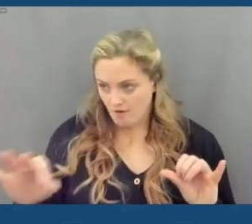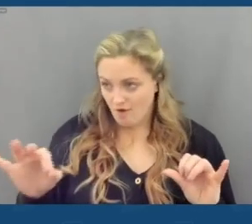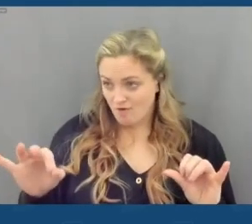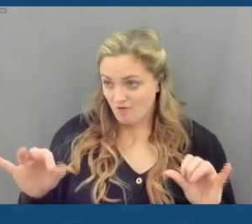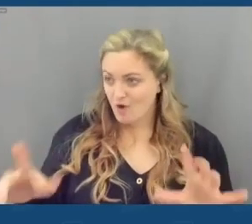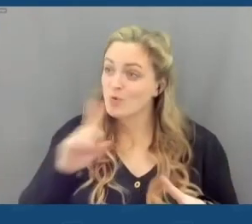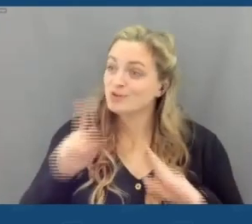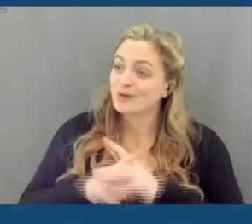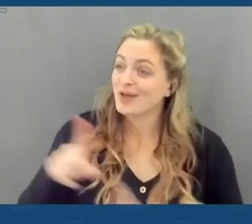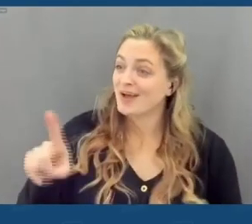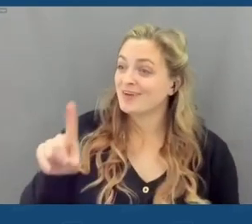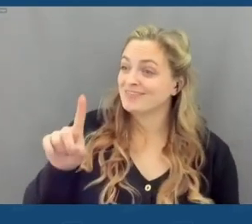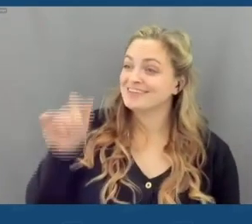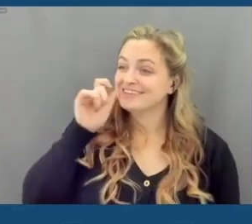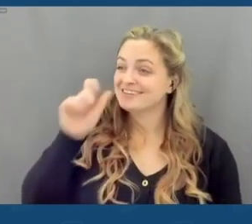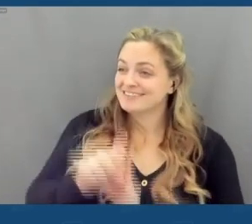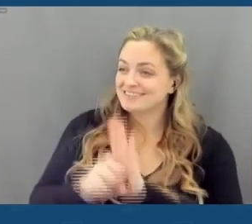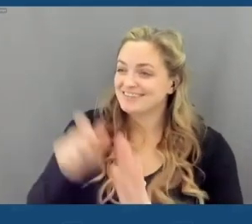Rodriguez.